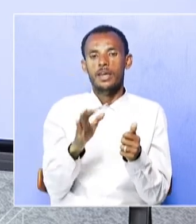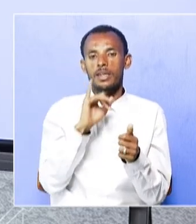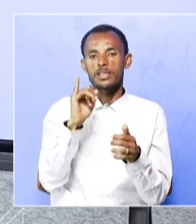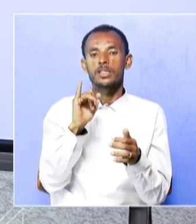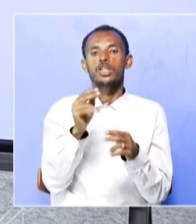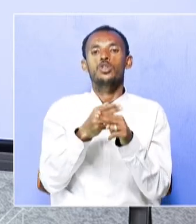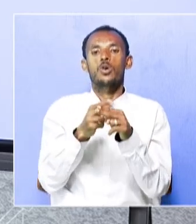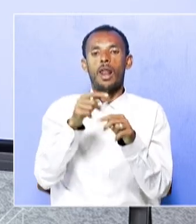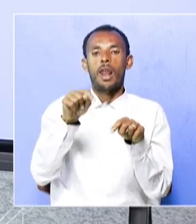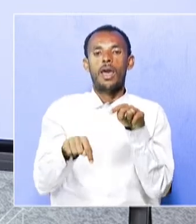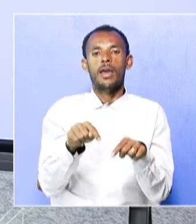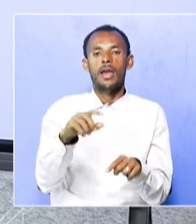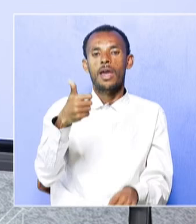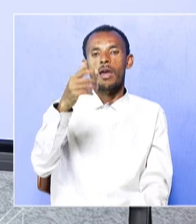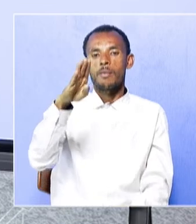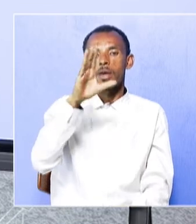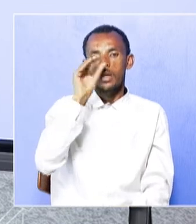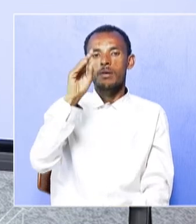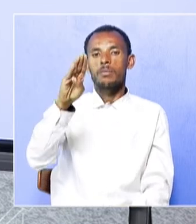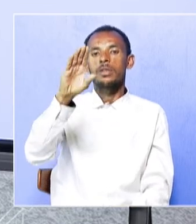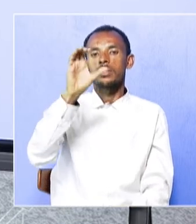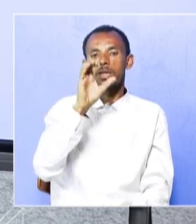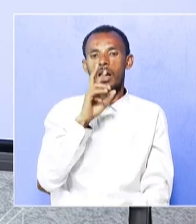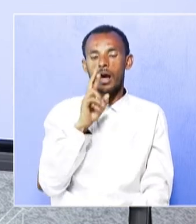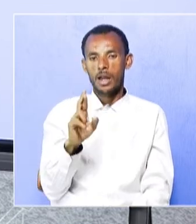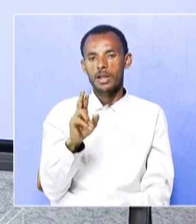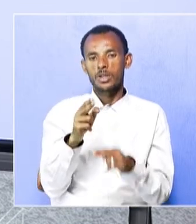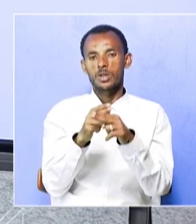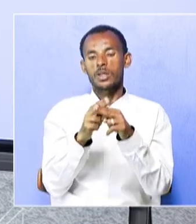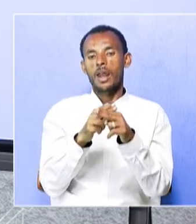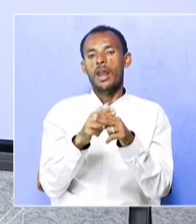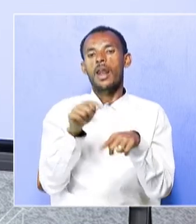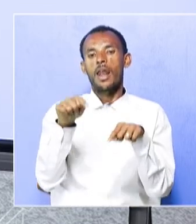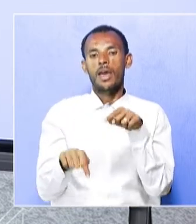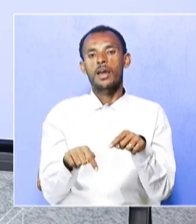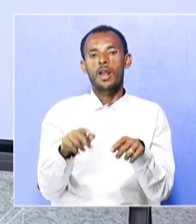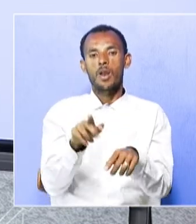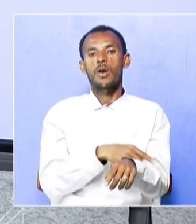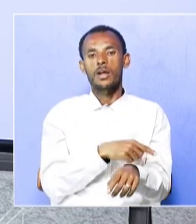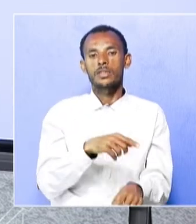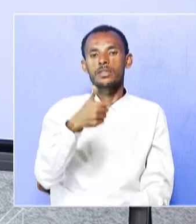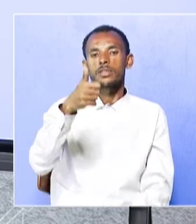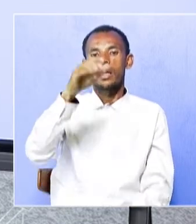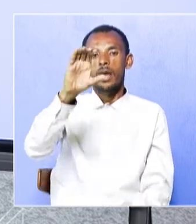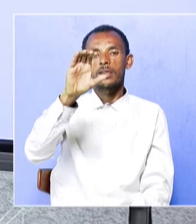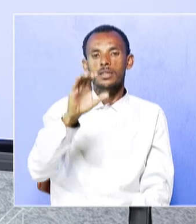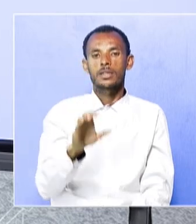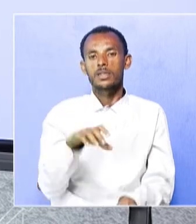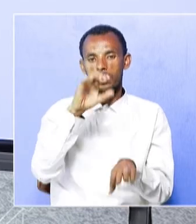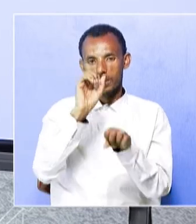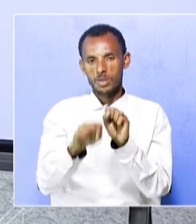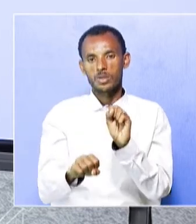leg. Okay, AB and BC are the shorter legs, and the longest leg is AC.